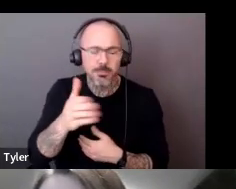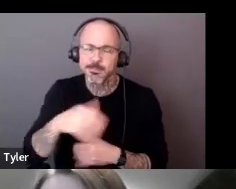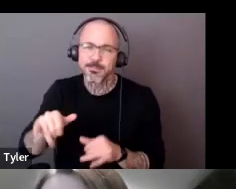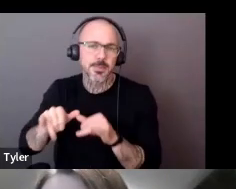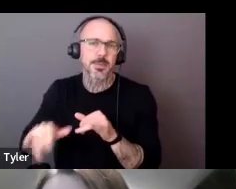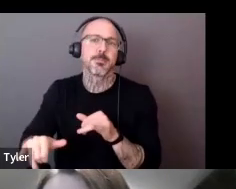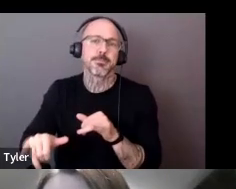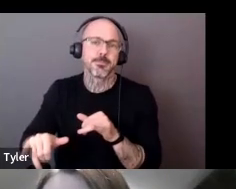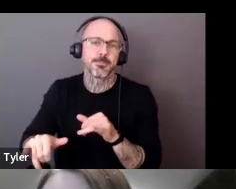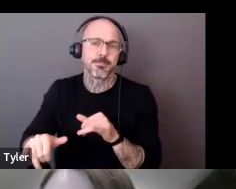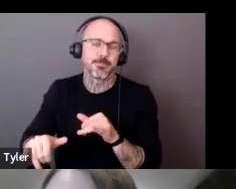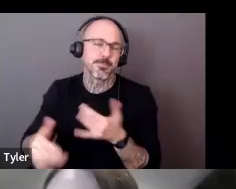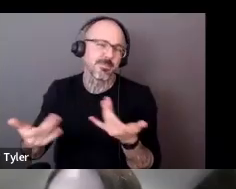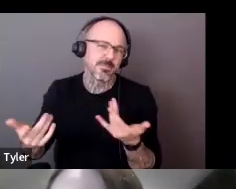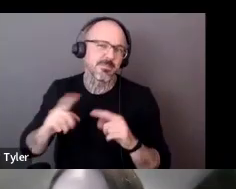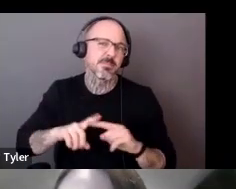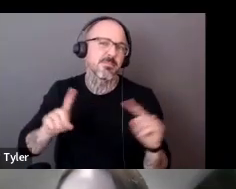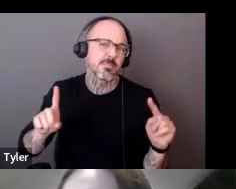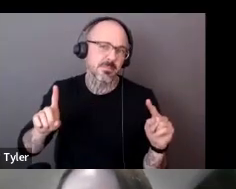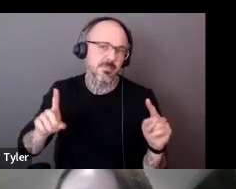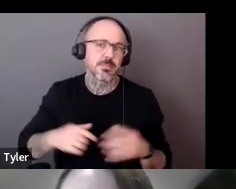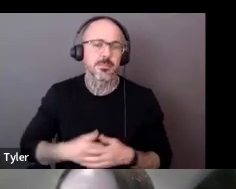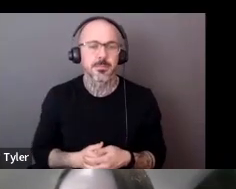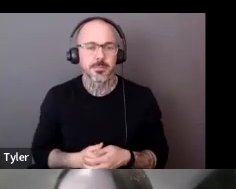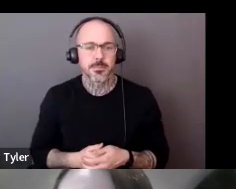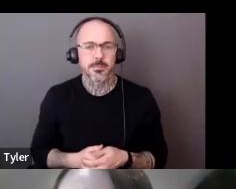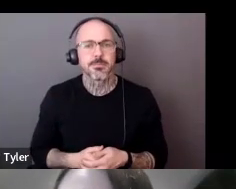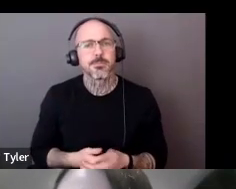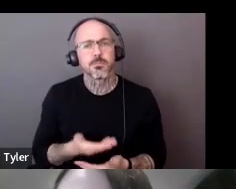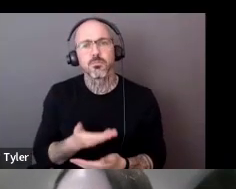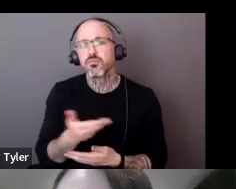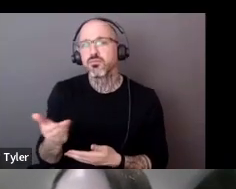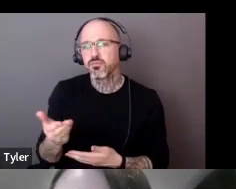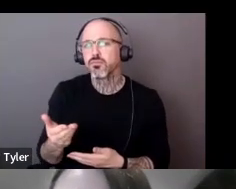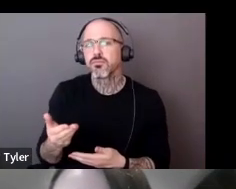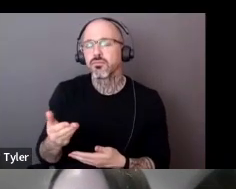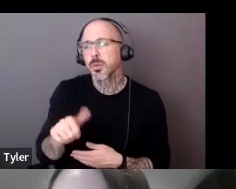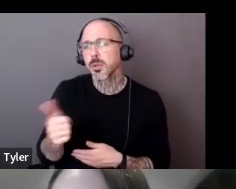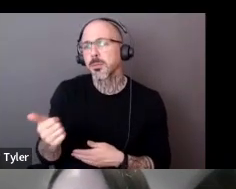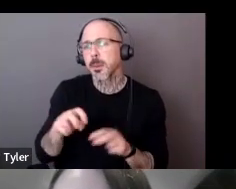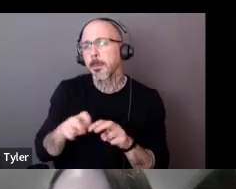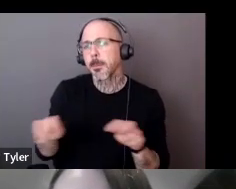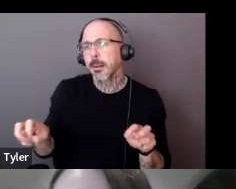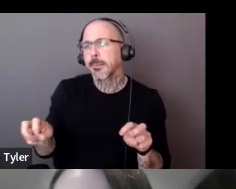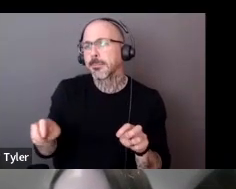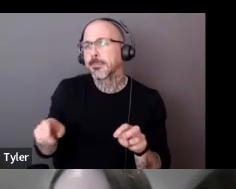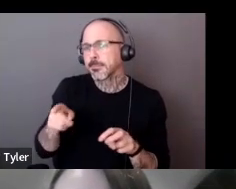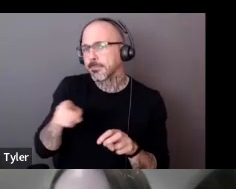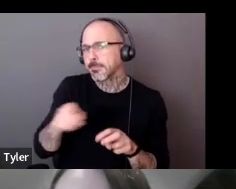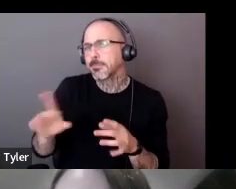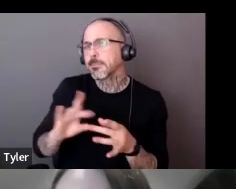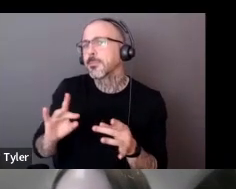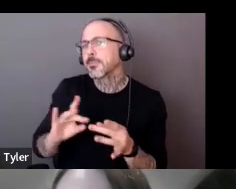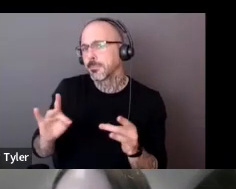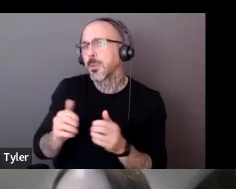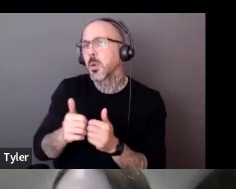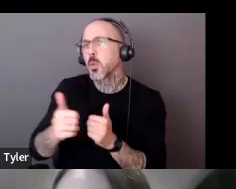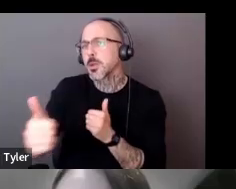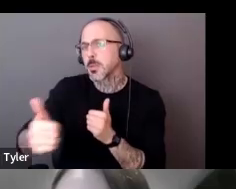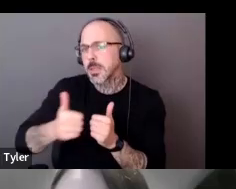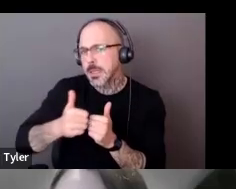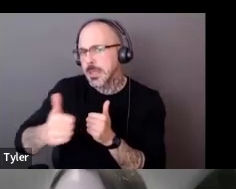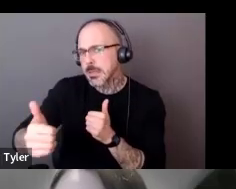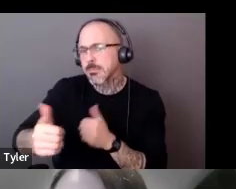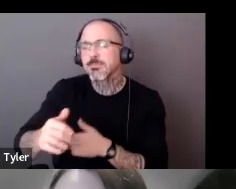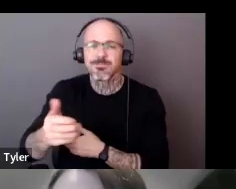Similarly, I think, a few of the other panelists have touched on it in terms of transportation. I live outside